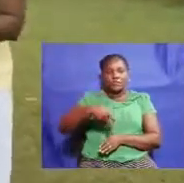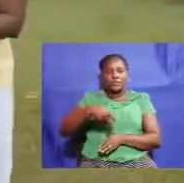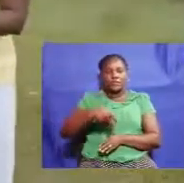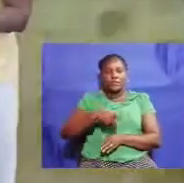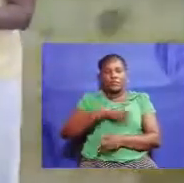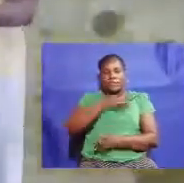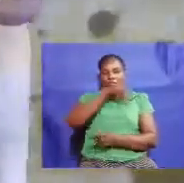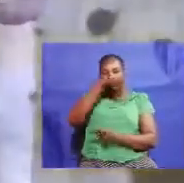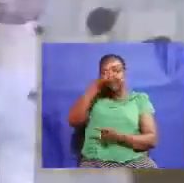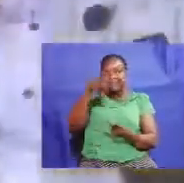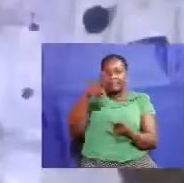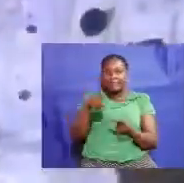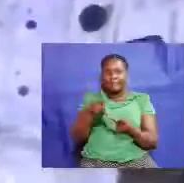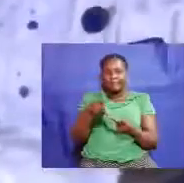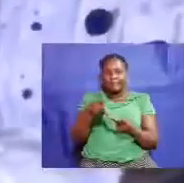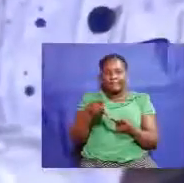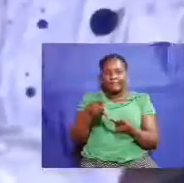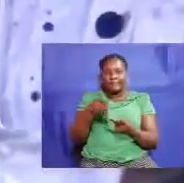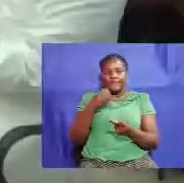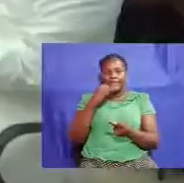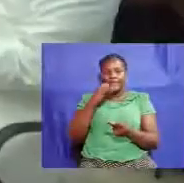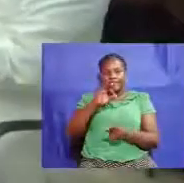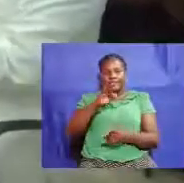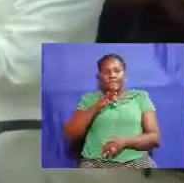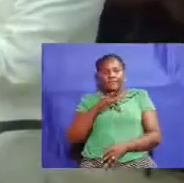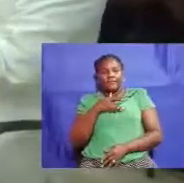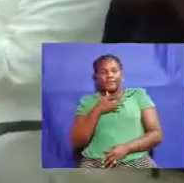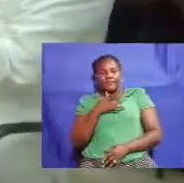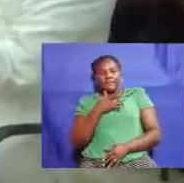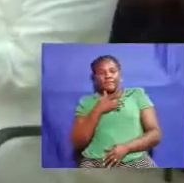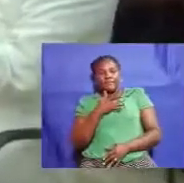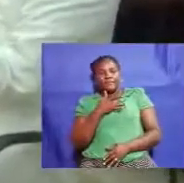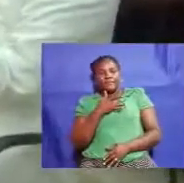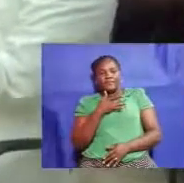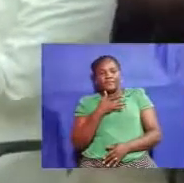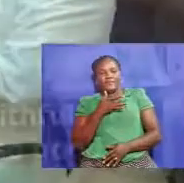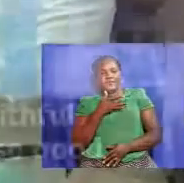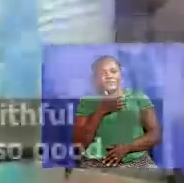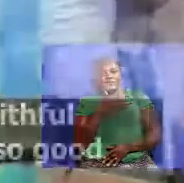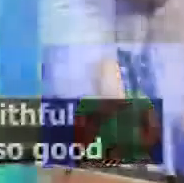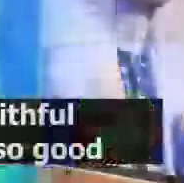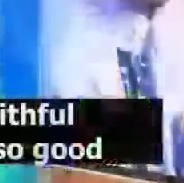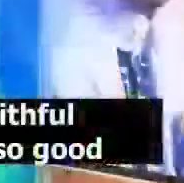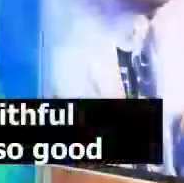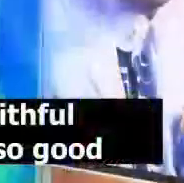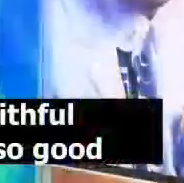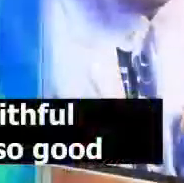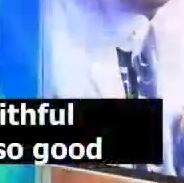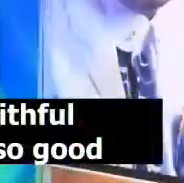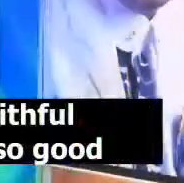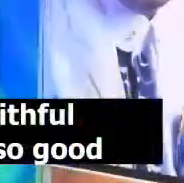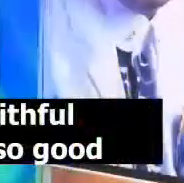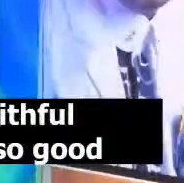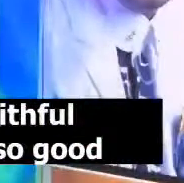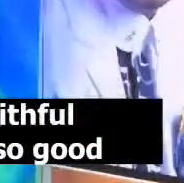faithful. Yeah, yeah, and all my life you have been so.